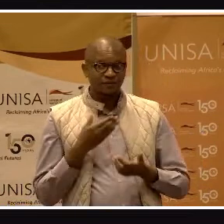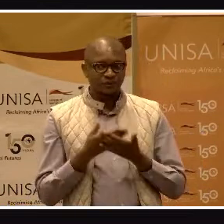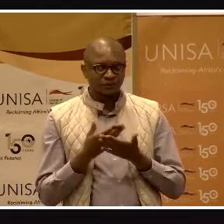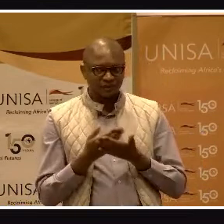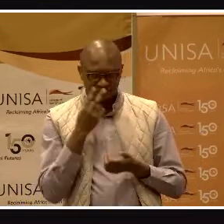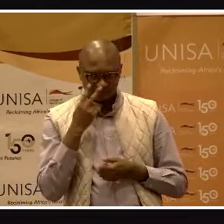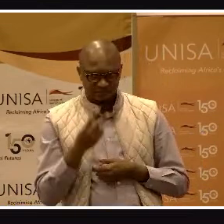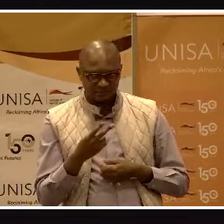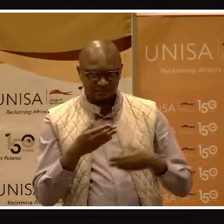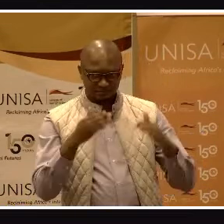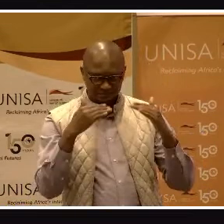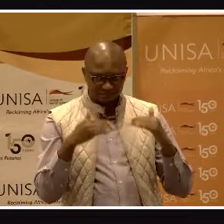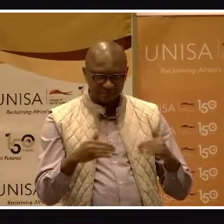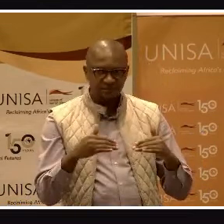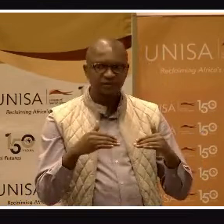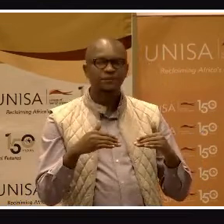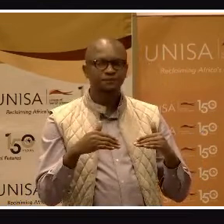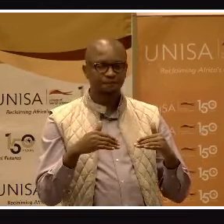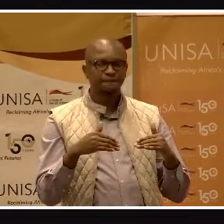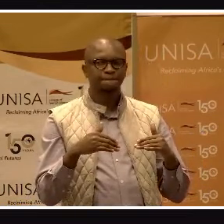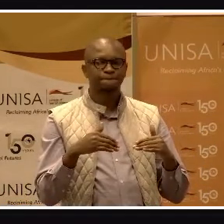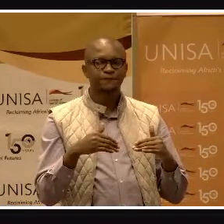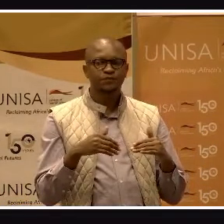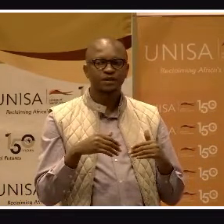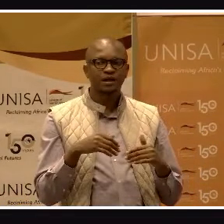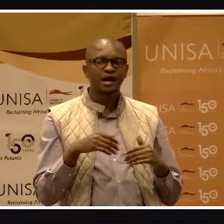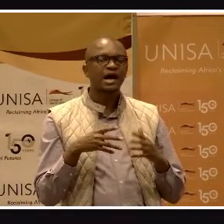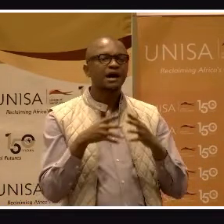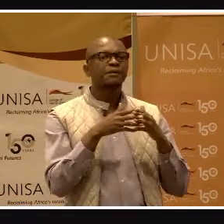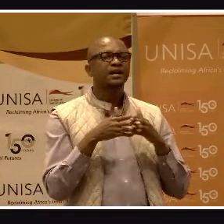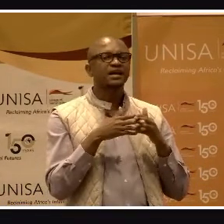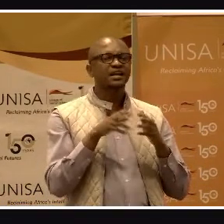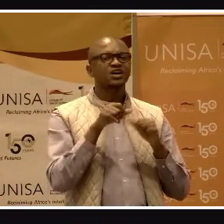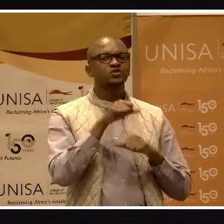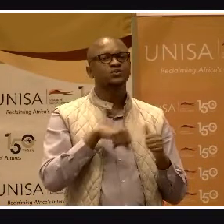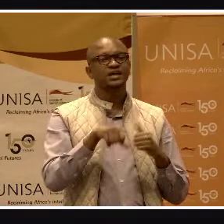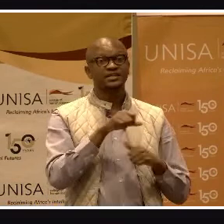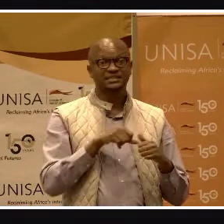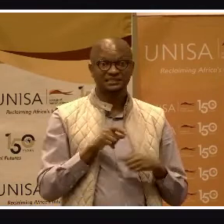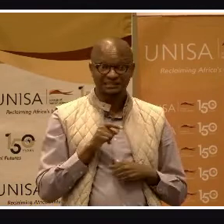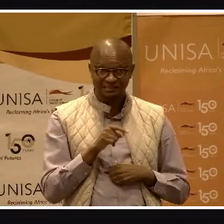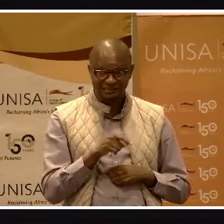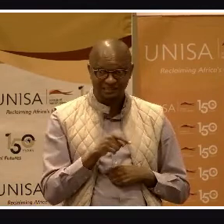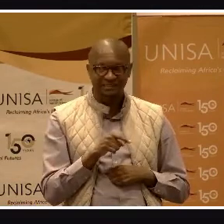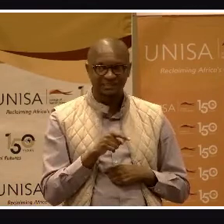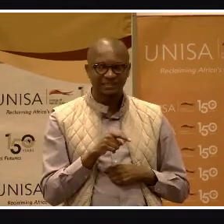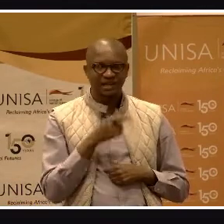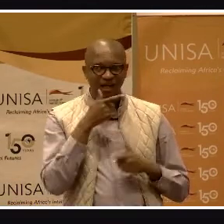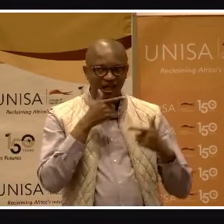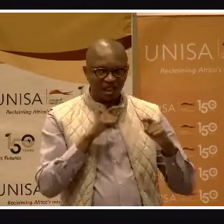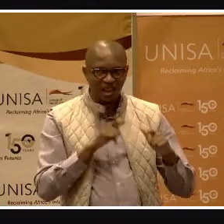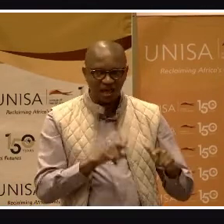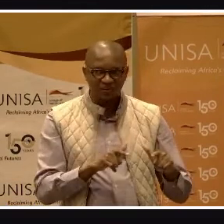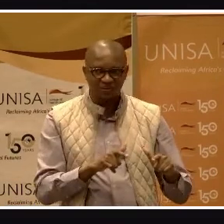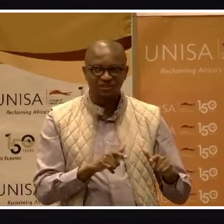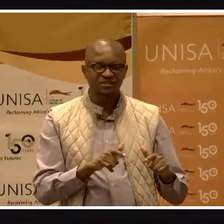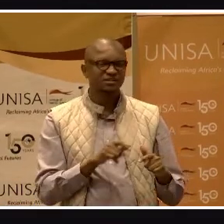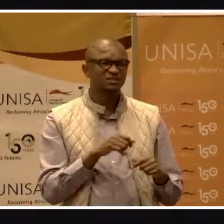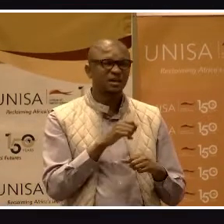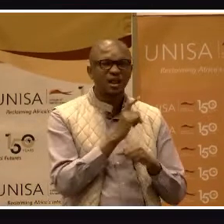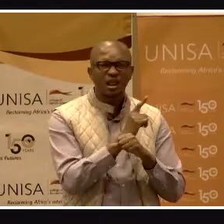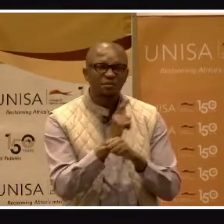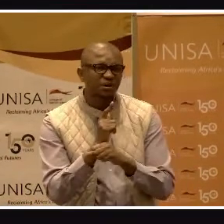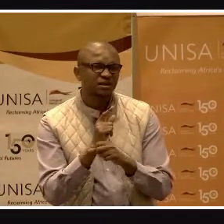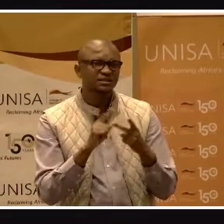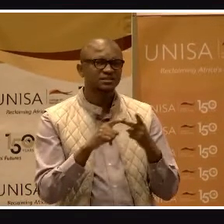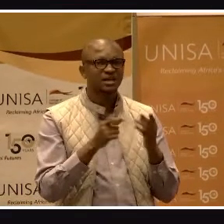one, Linguistic Society of America, they provide resources on endangered languages, including open access language catalog